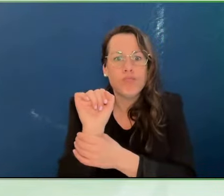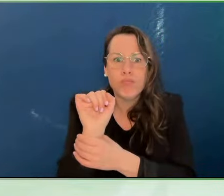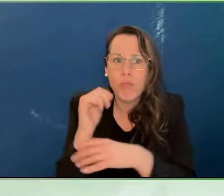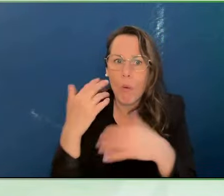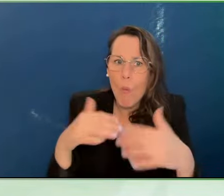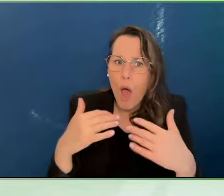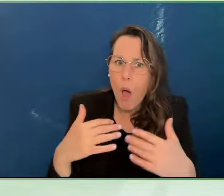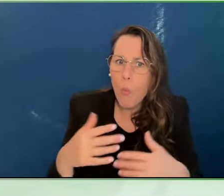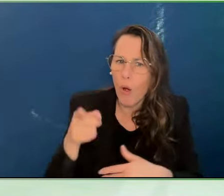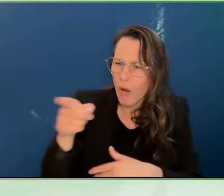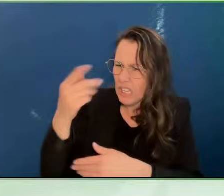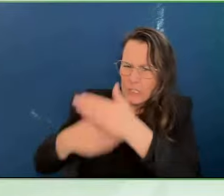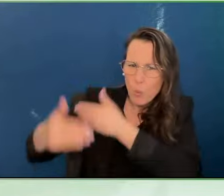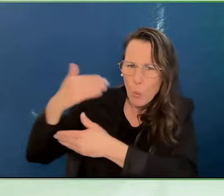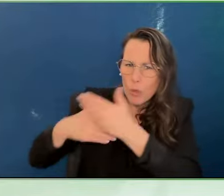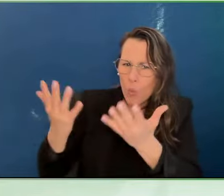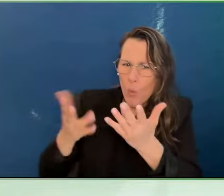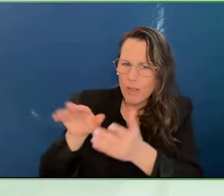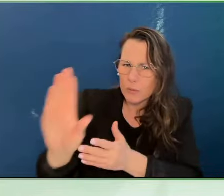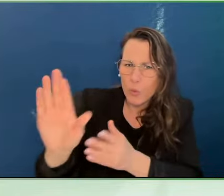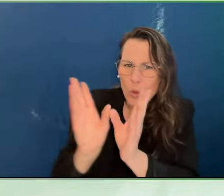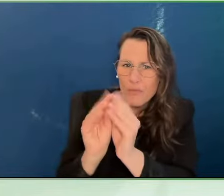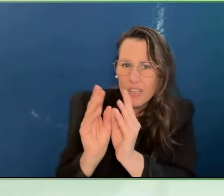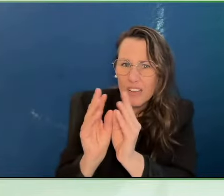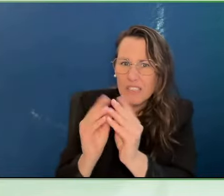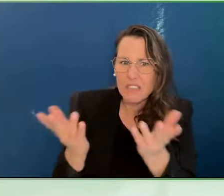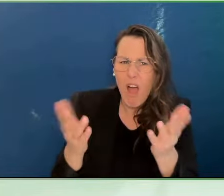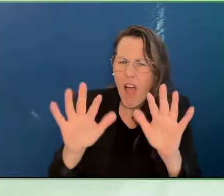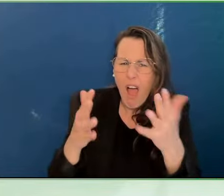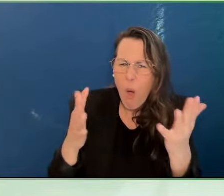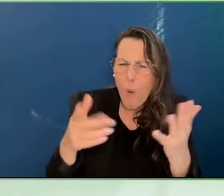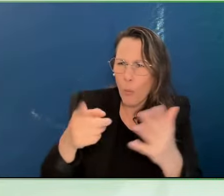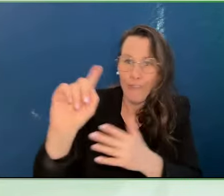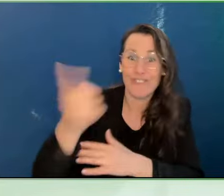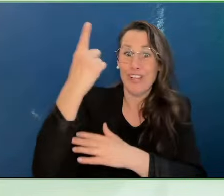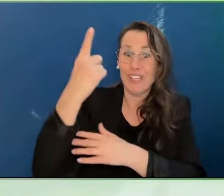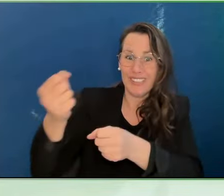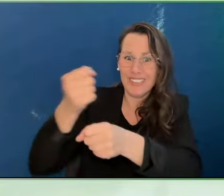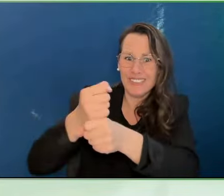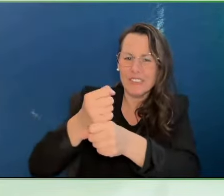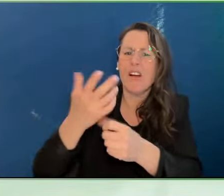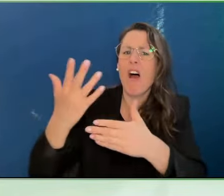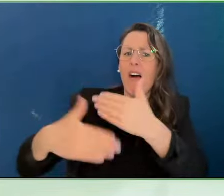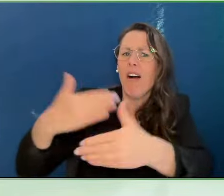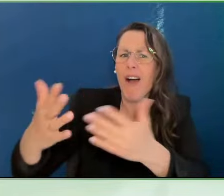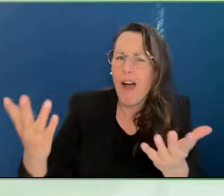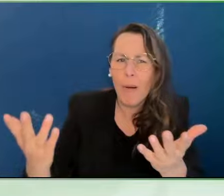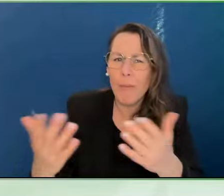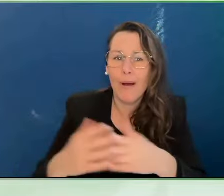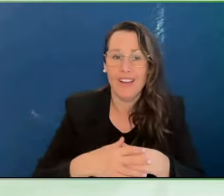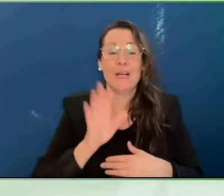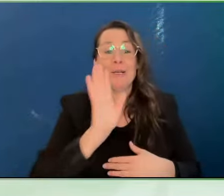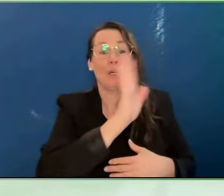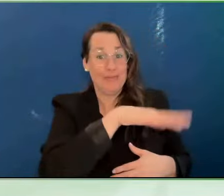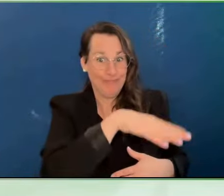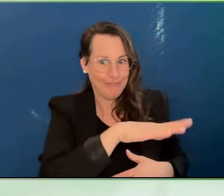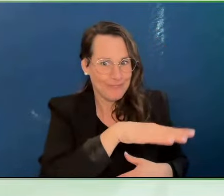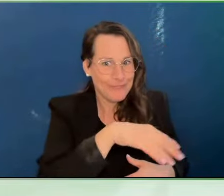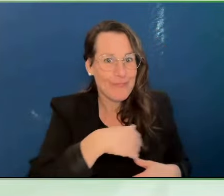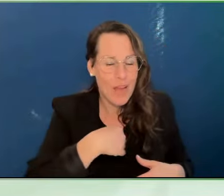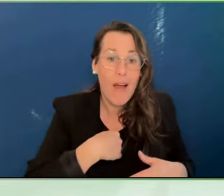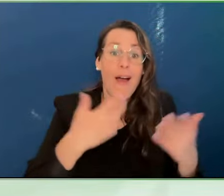events, most of my colleagues were like, you know what, Irene, think of what you can do. And I said, what about hosting an event? Can we